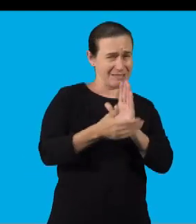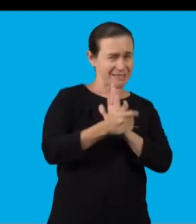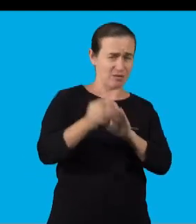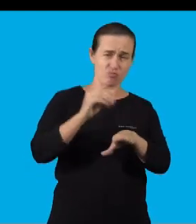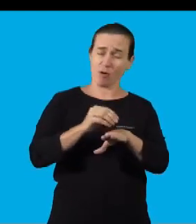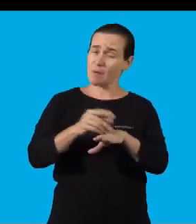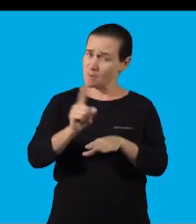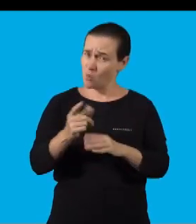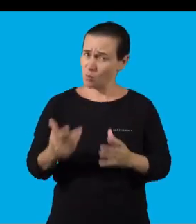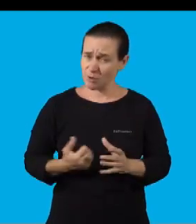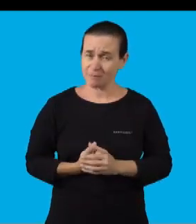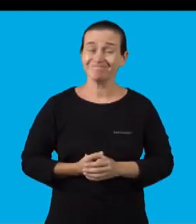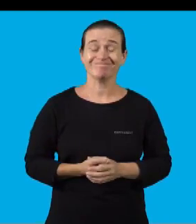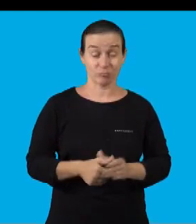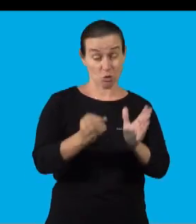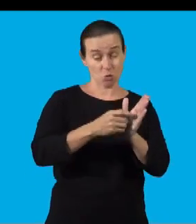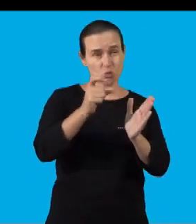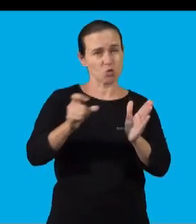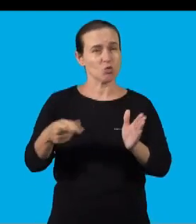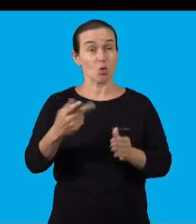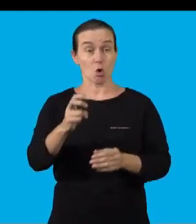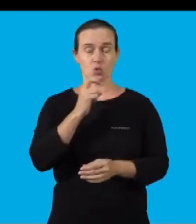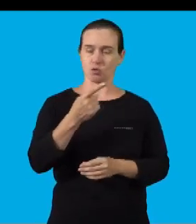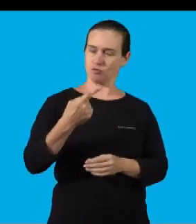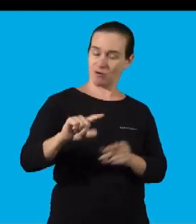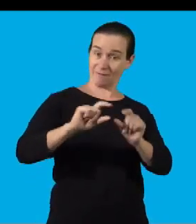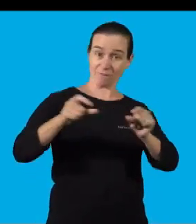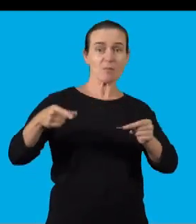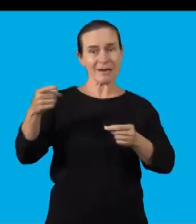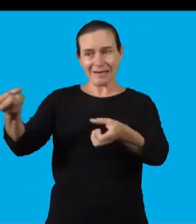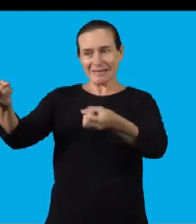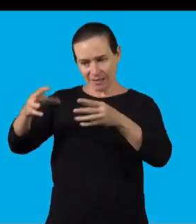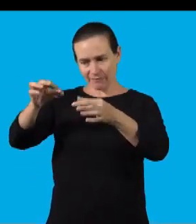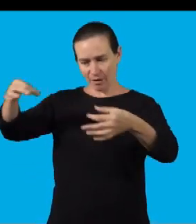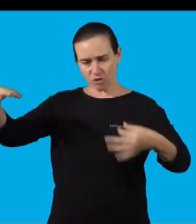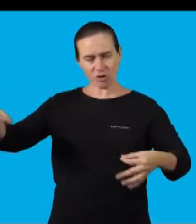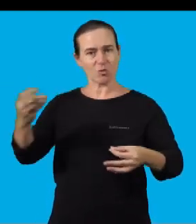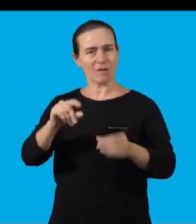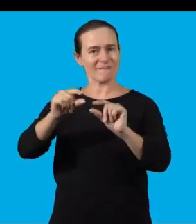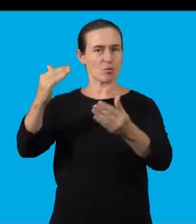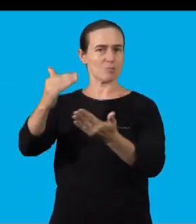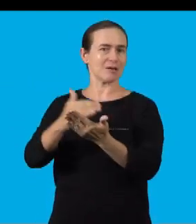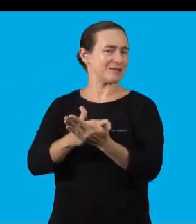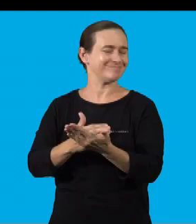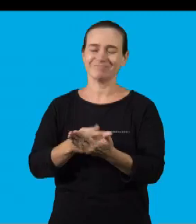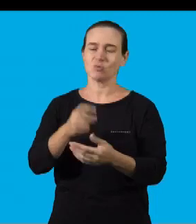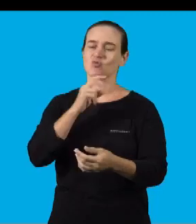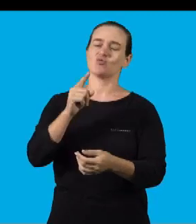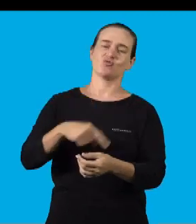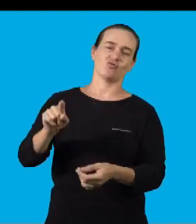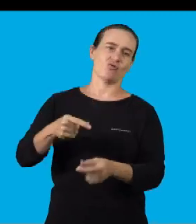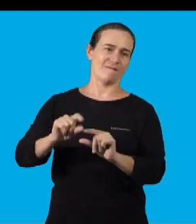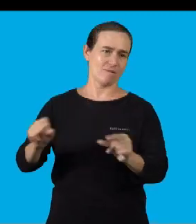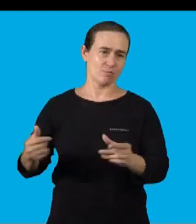and skill problems, we know that learners do not use the correct formulas even though the formulas are provided. So